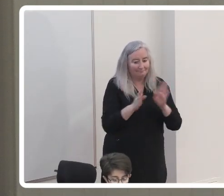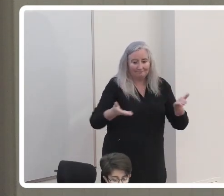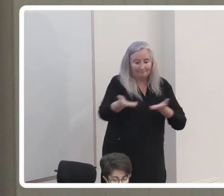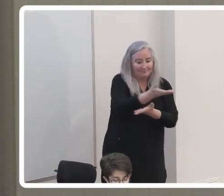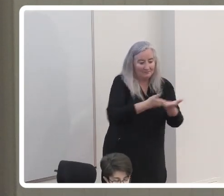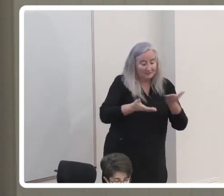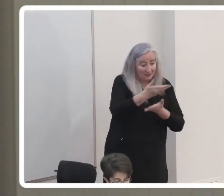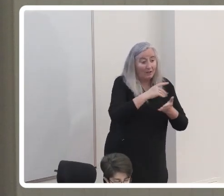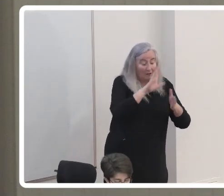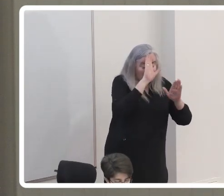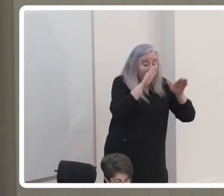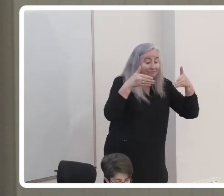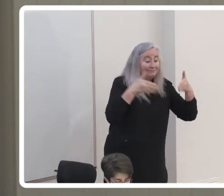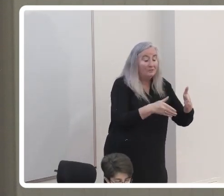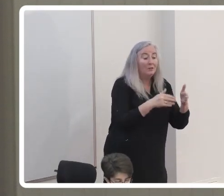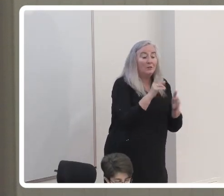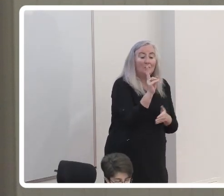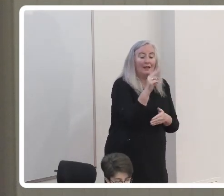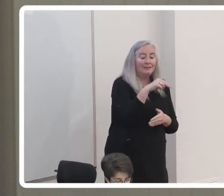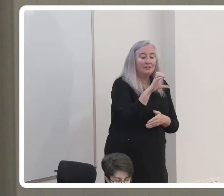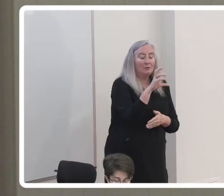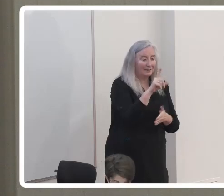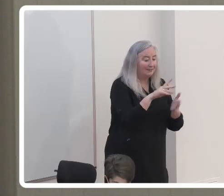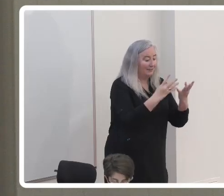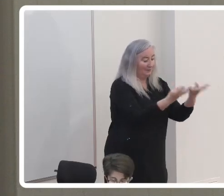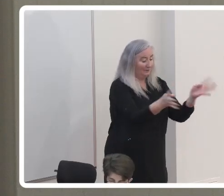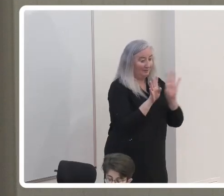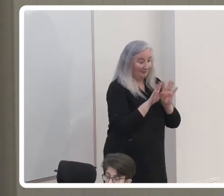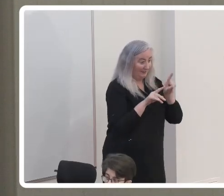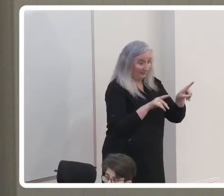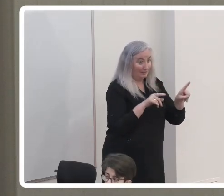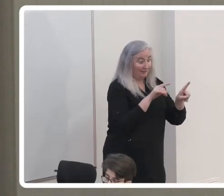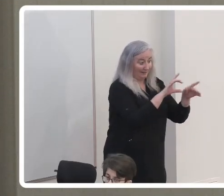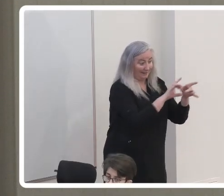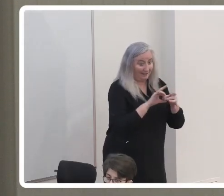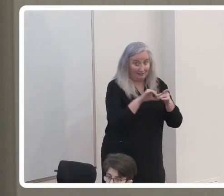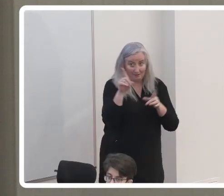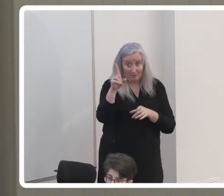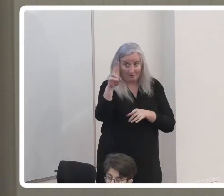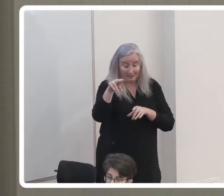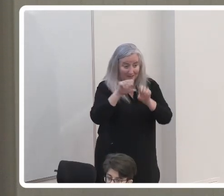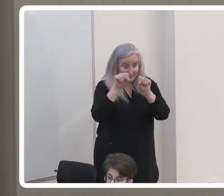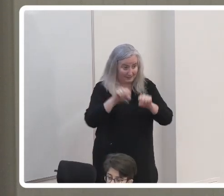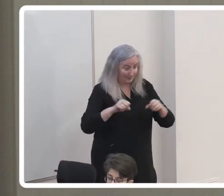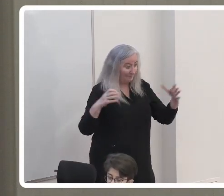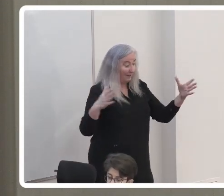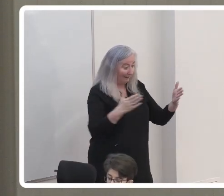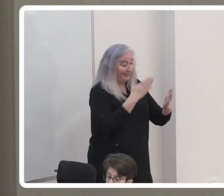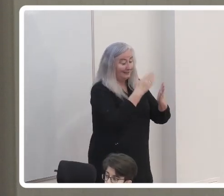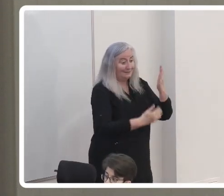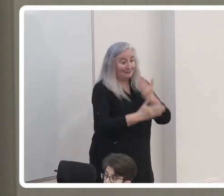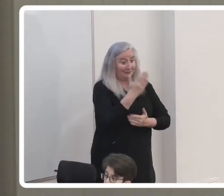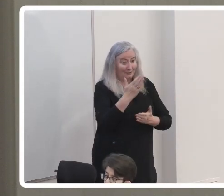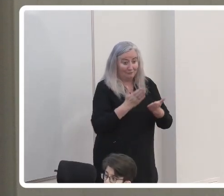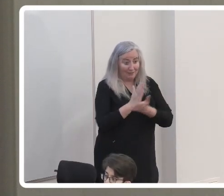on the CRPD was strategic, not only in relation to the UN system, but also in how it was tied to the broader disability human rights